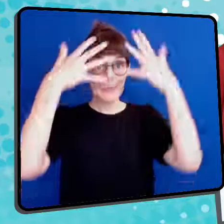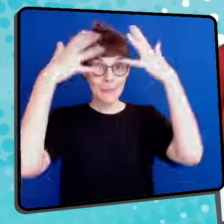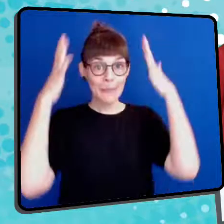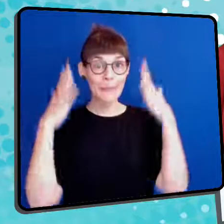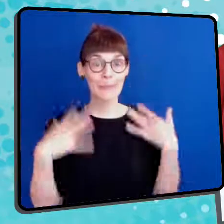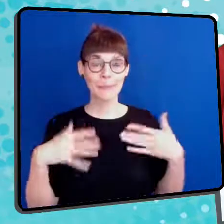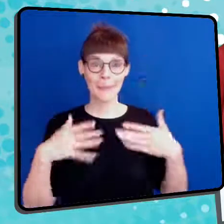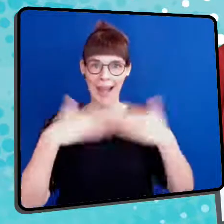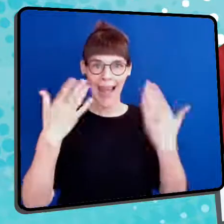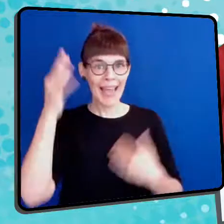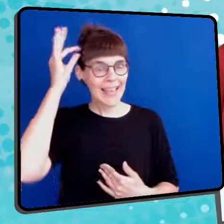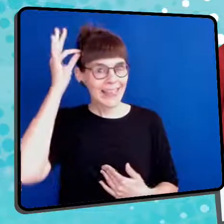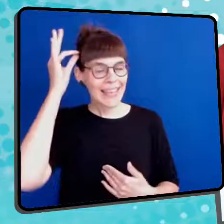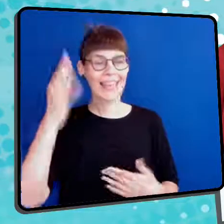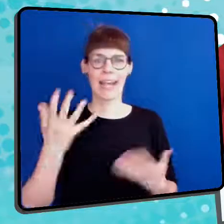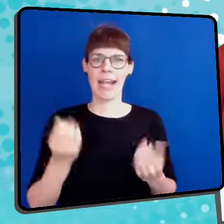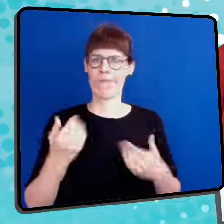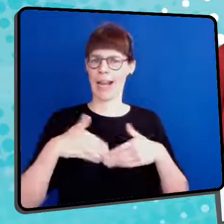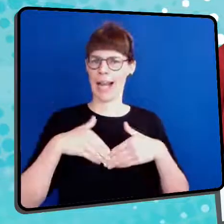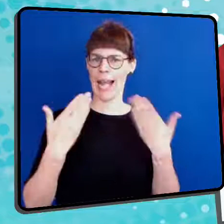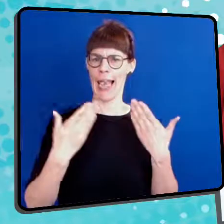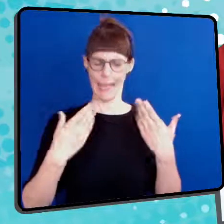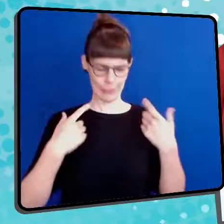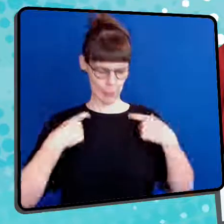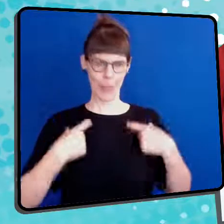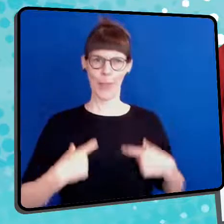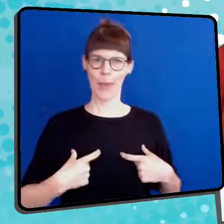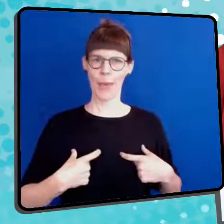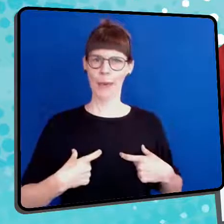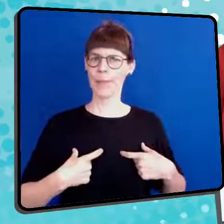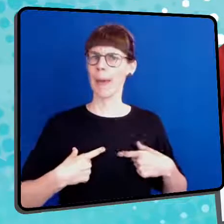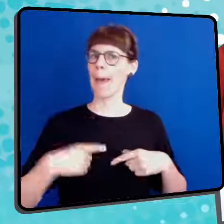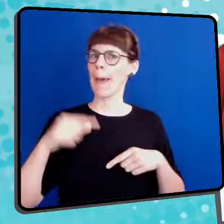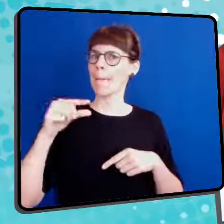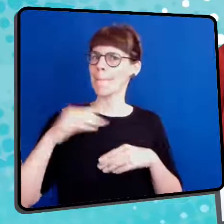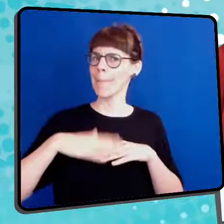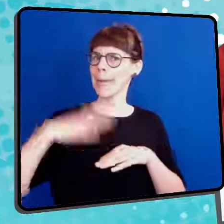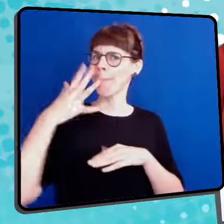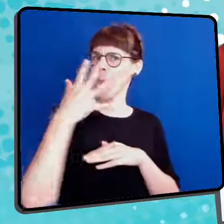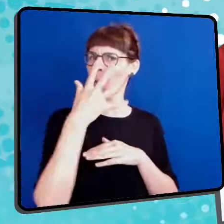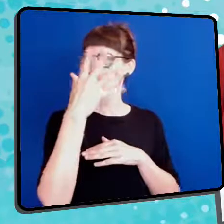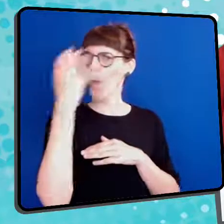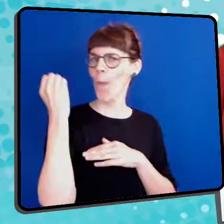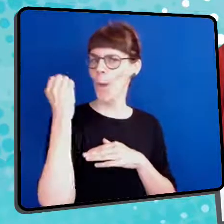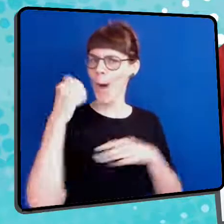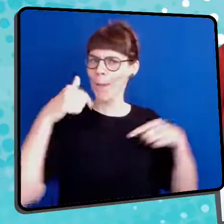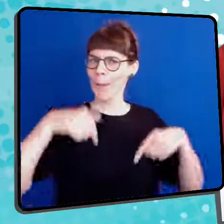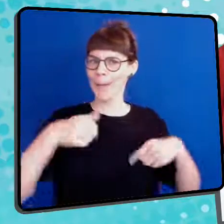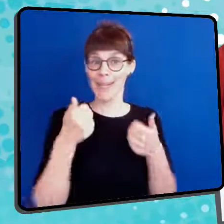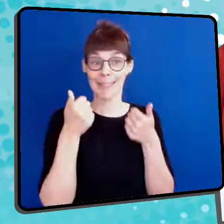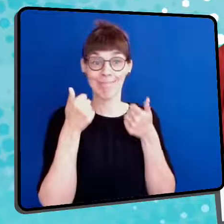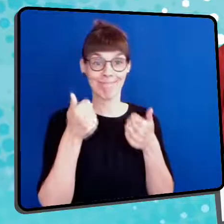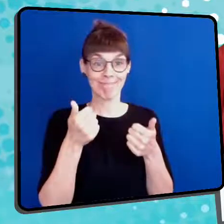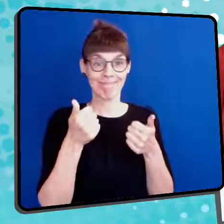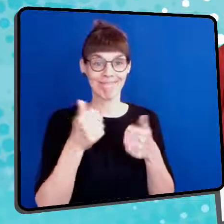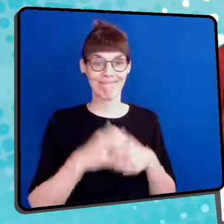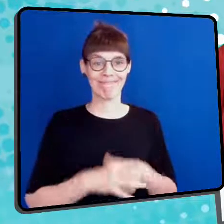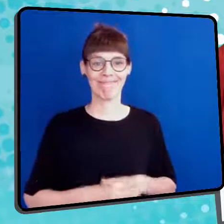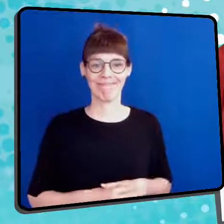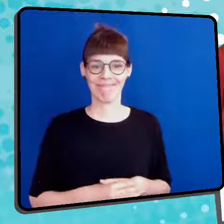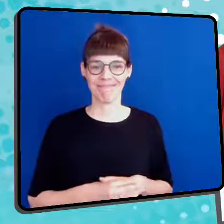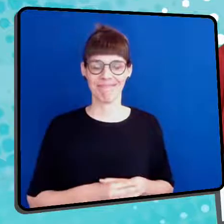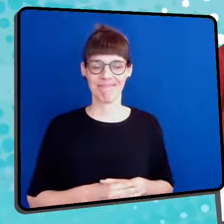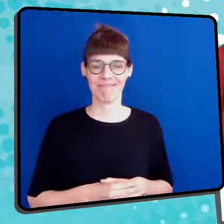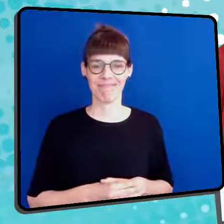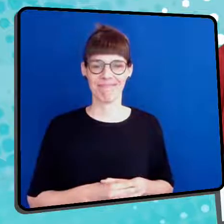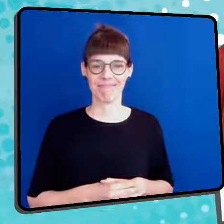top because it's got a little bit more summery here, which is quite nice. But also, Henk, what